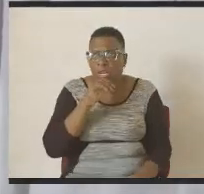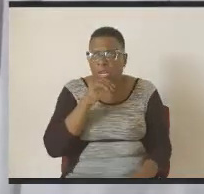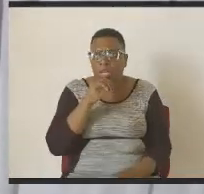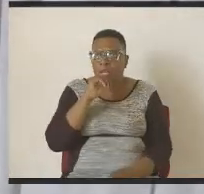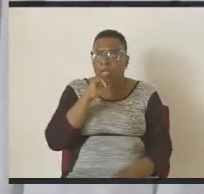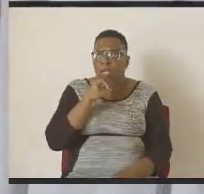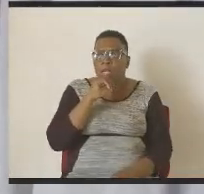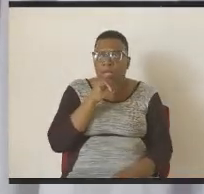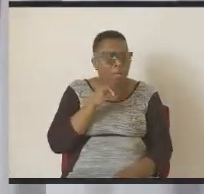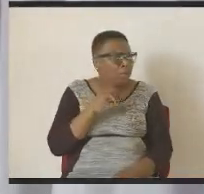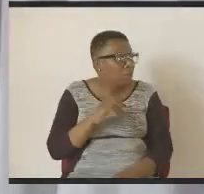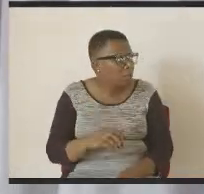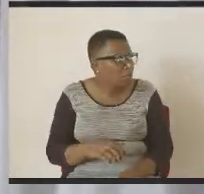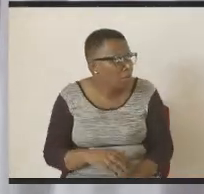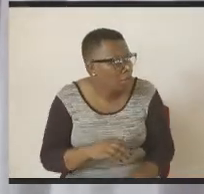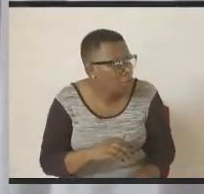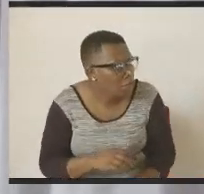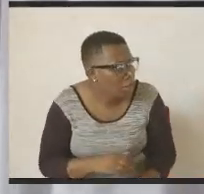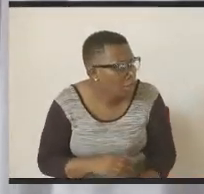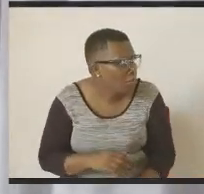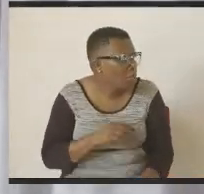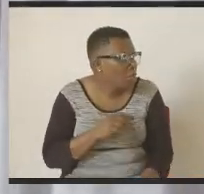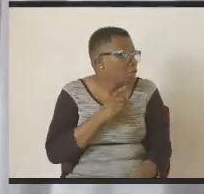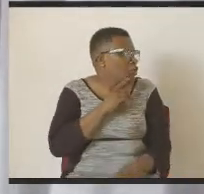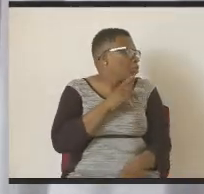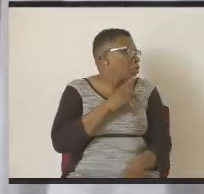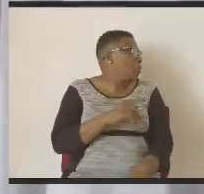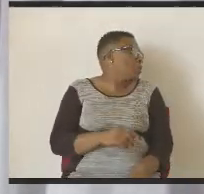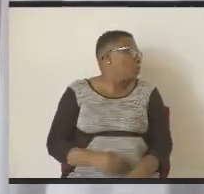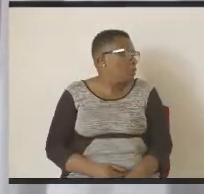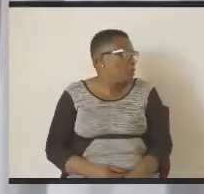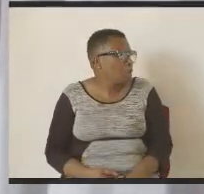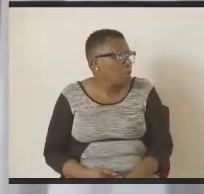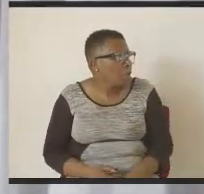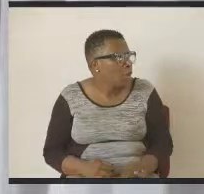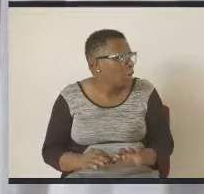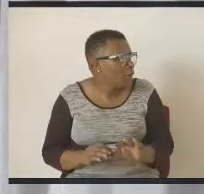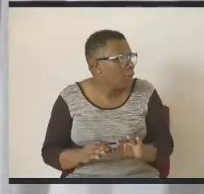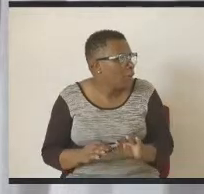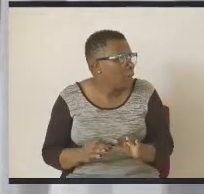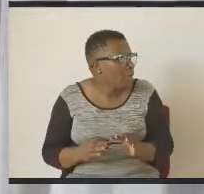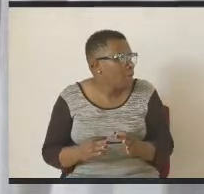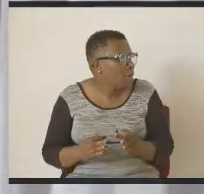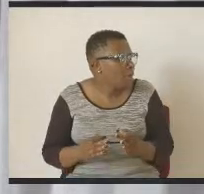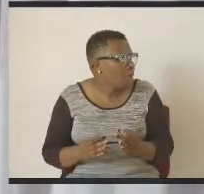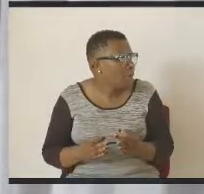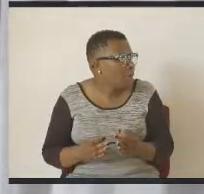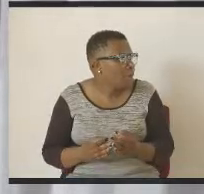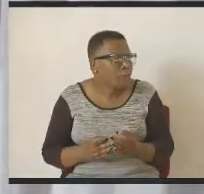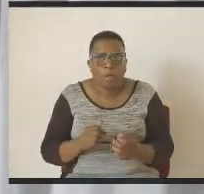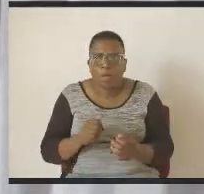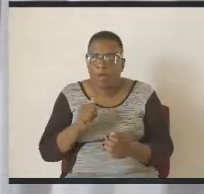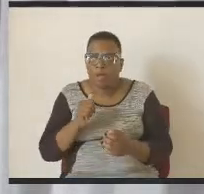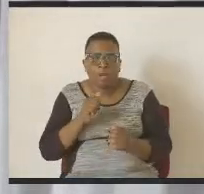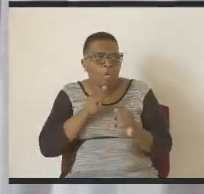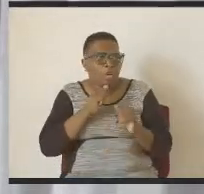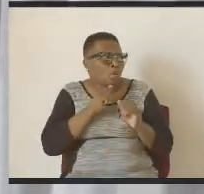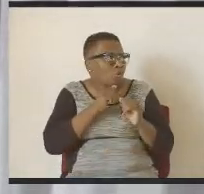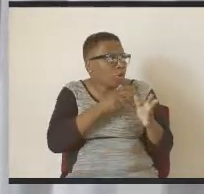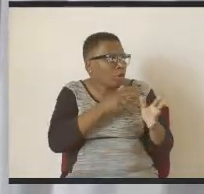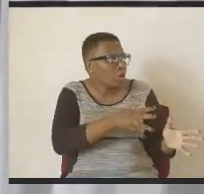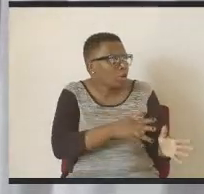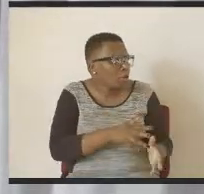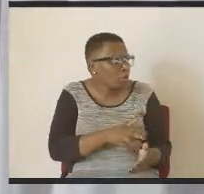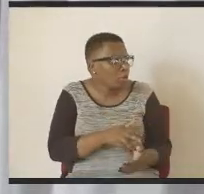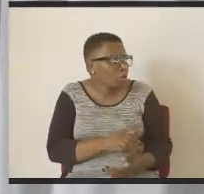you, Sister Etta, and your family with her today. Her granddaughter with her here today.